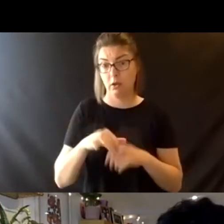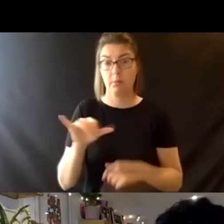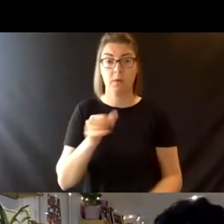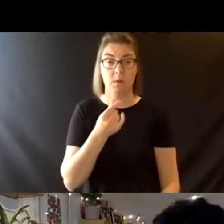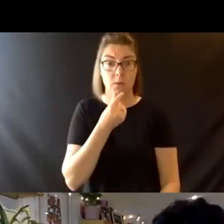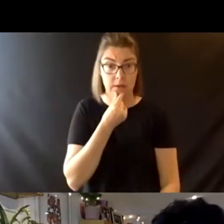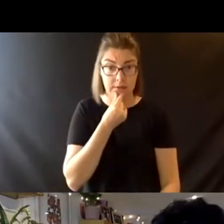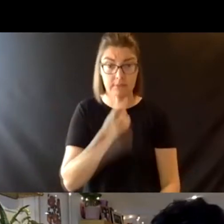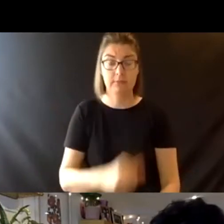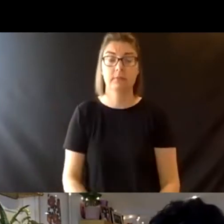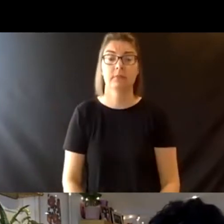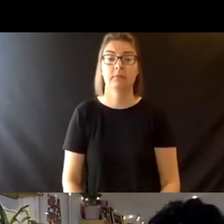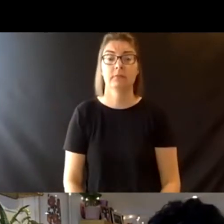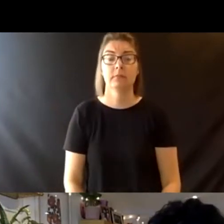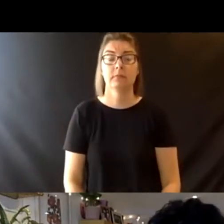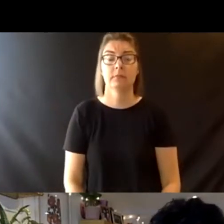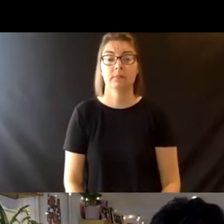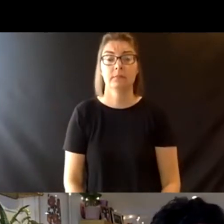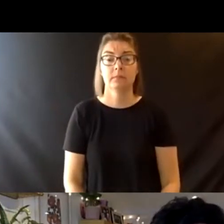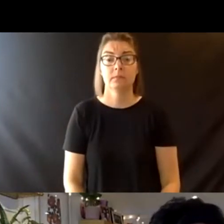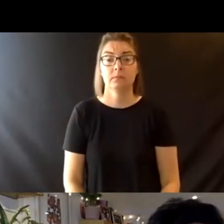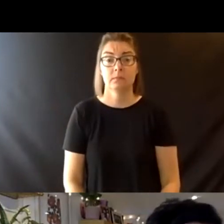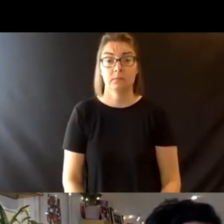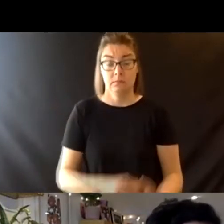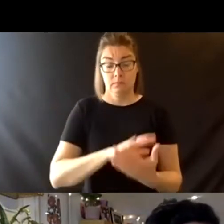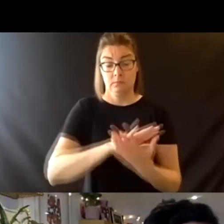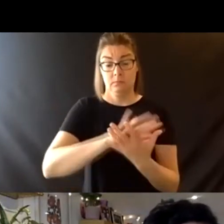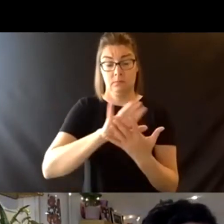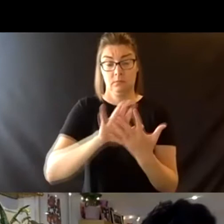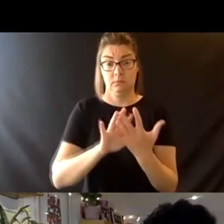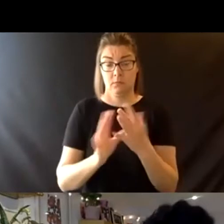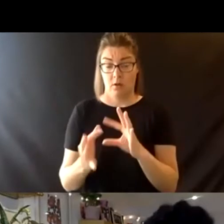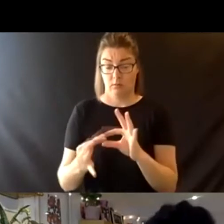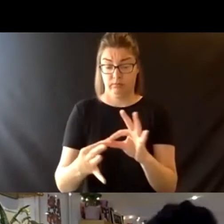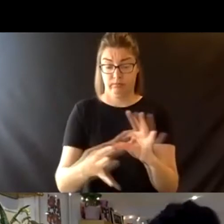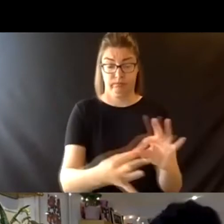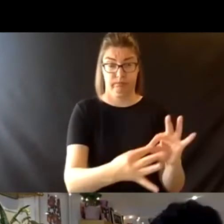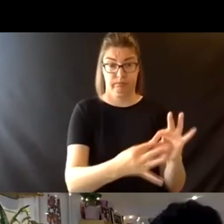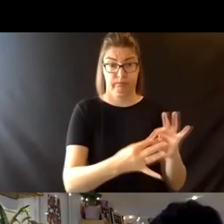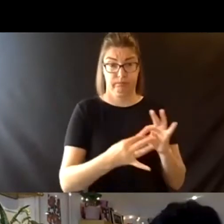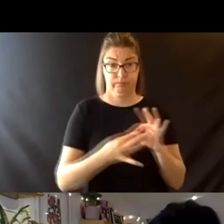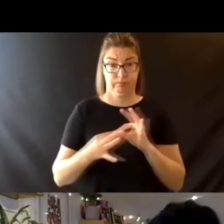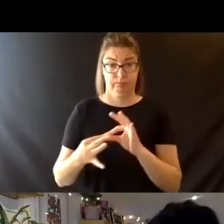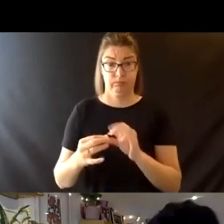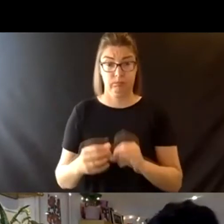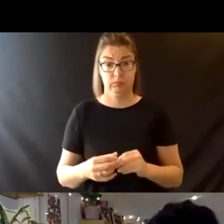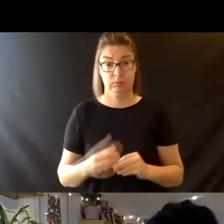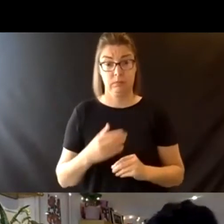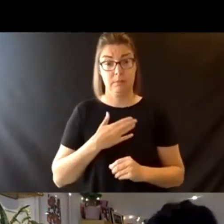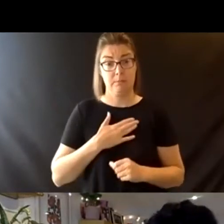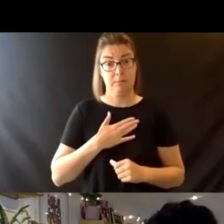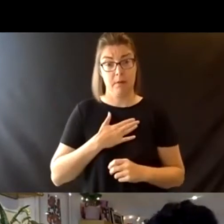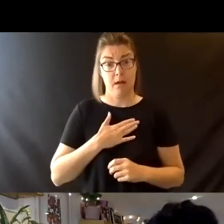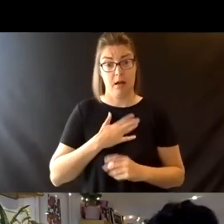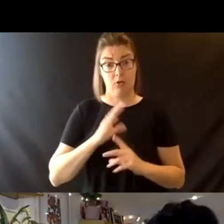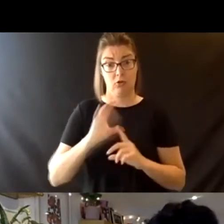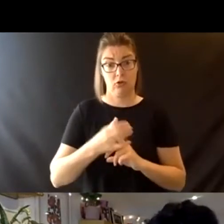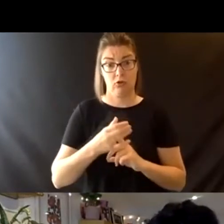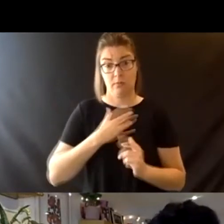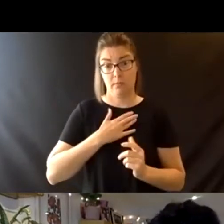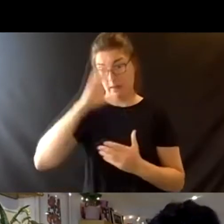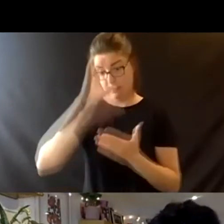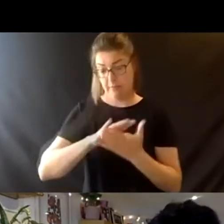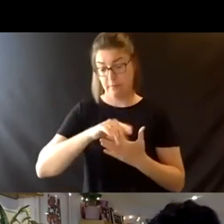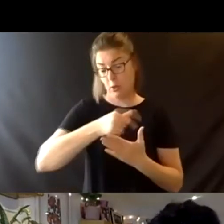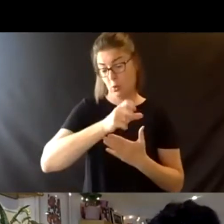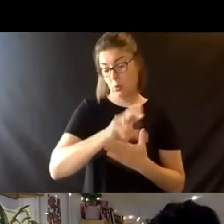person. And all of those are so interconnected. And where I come from and our beliefs, I can't separate my